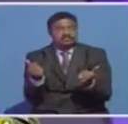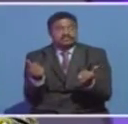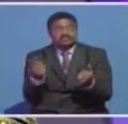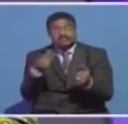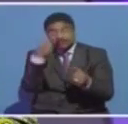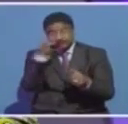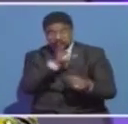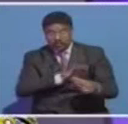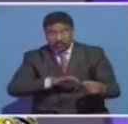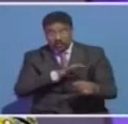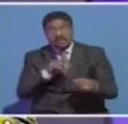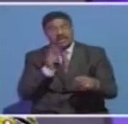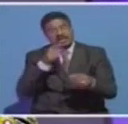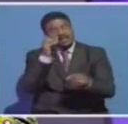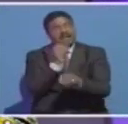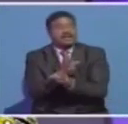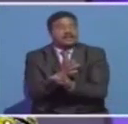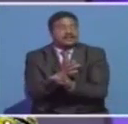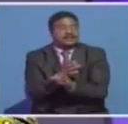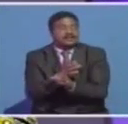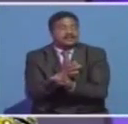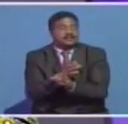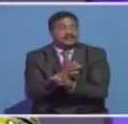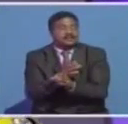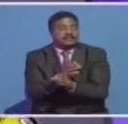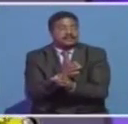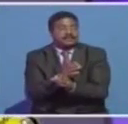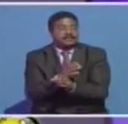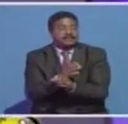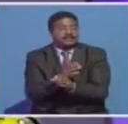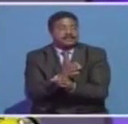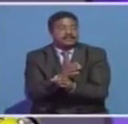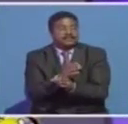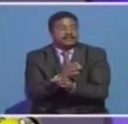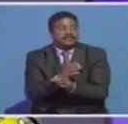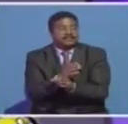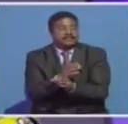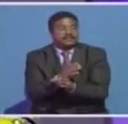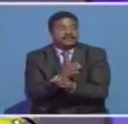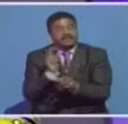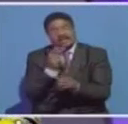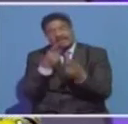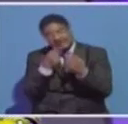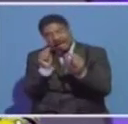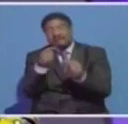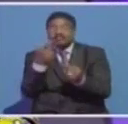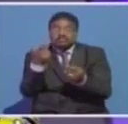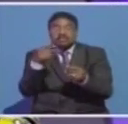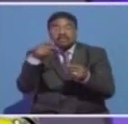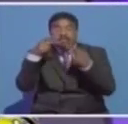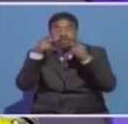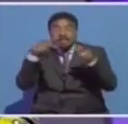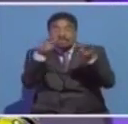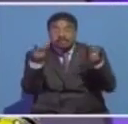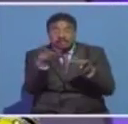issue, together with the Ministry of Local Government, trying to see that public places are kept as clean as